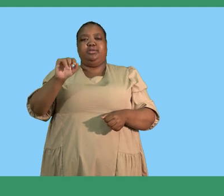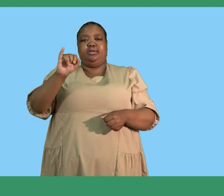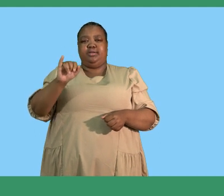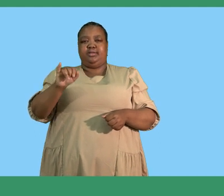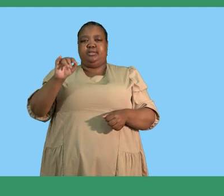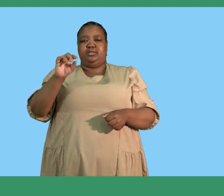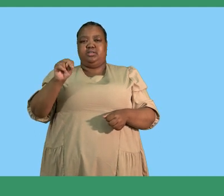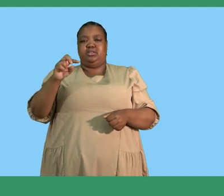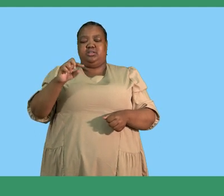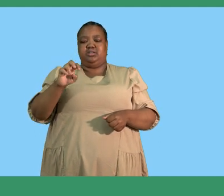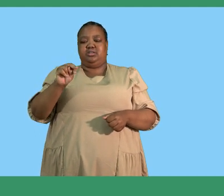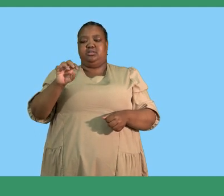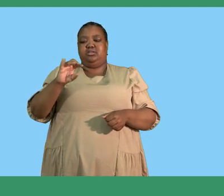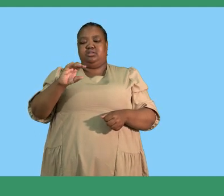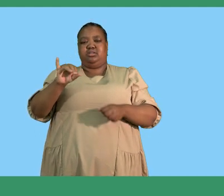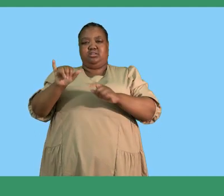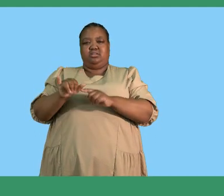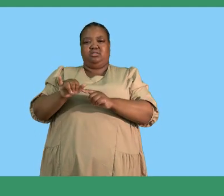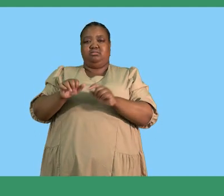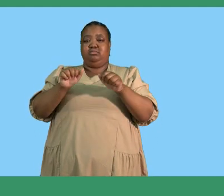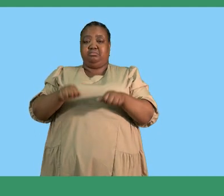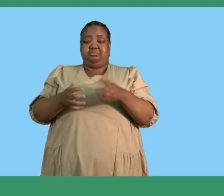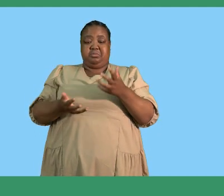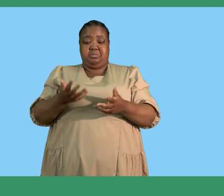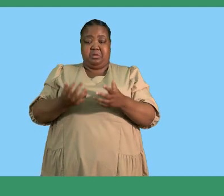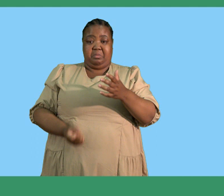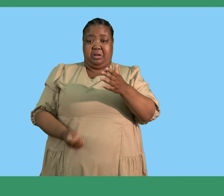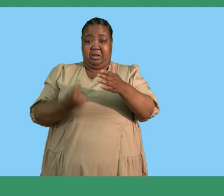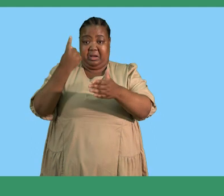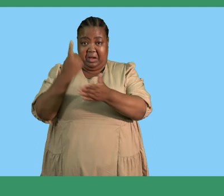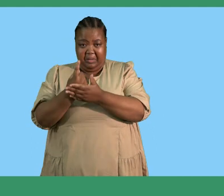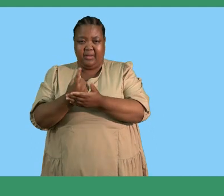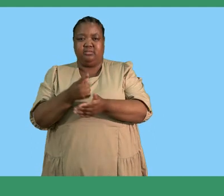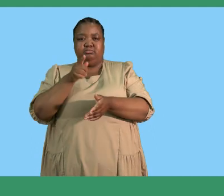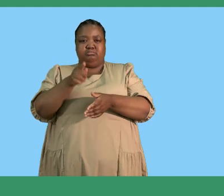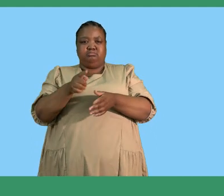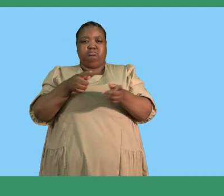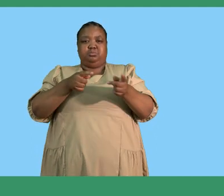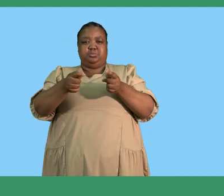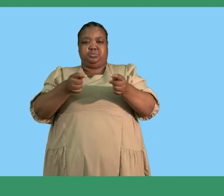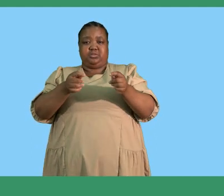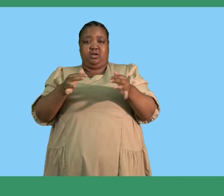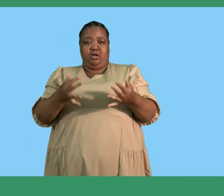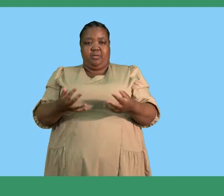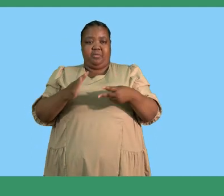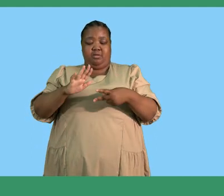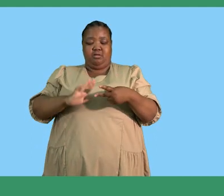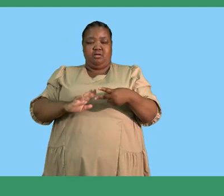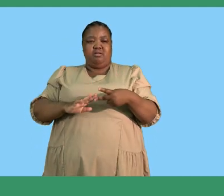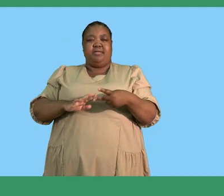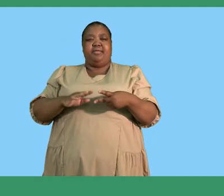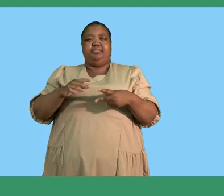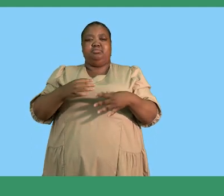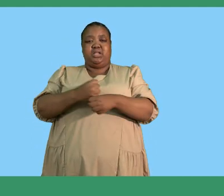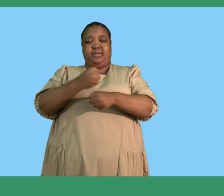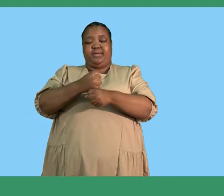a provision for a possible event or a circumstance. You also have the word proactive,